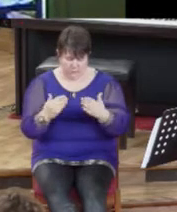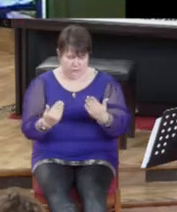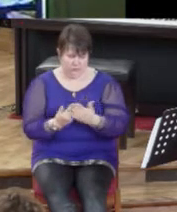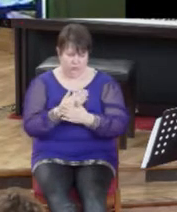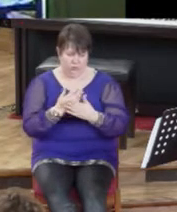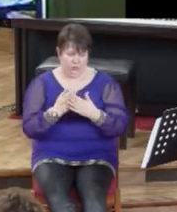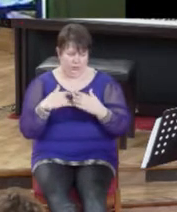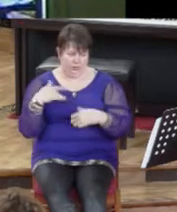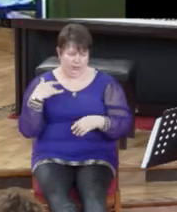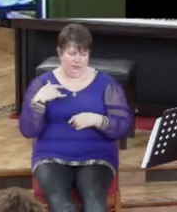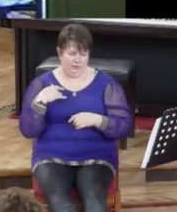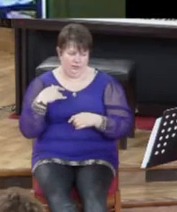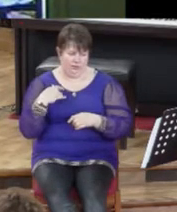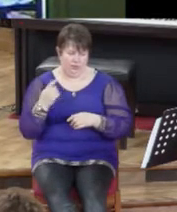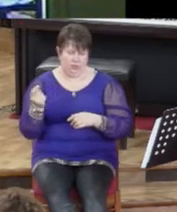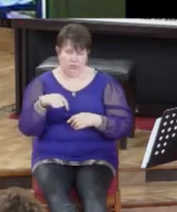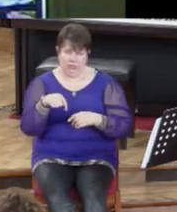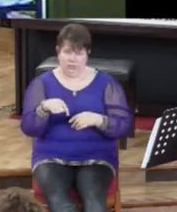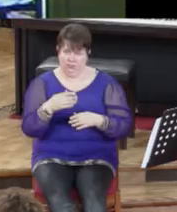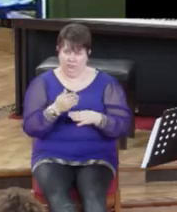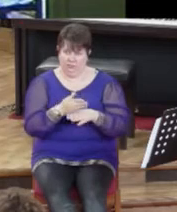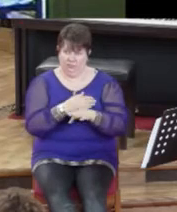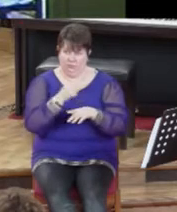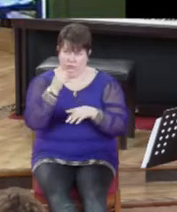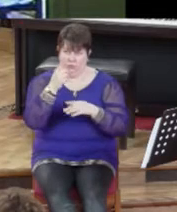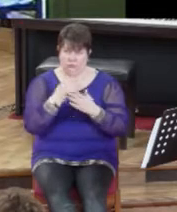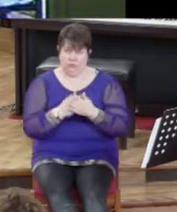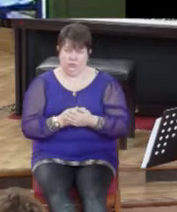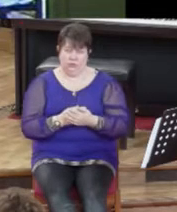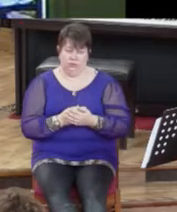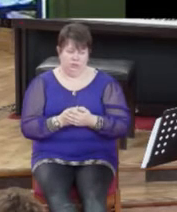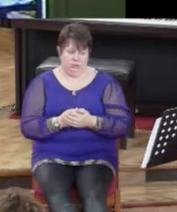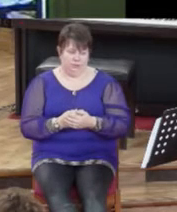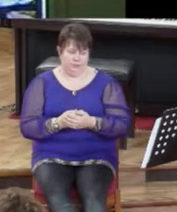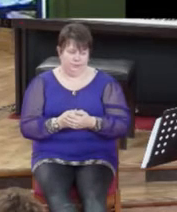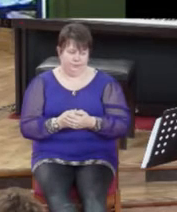life, we come before you to pray for the needs of our world.